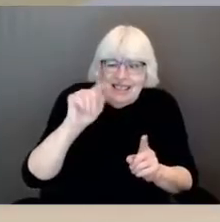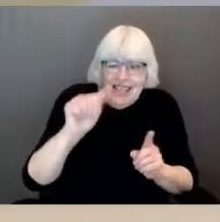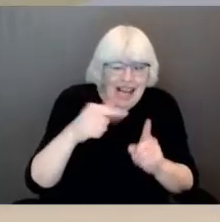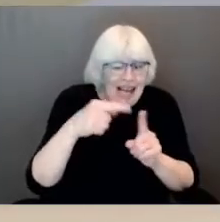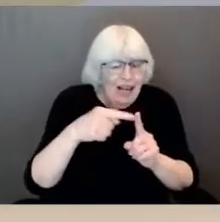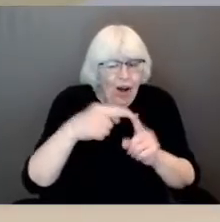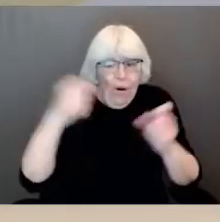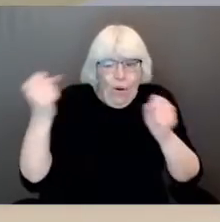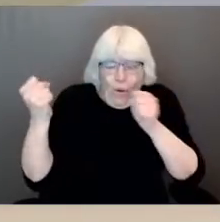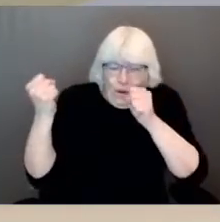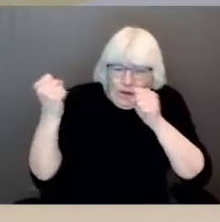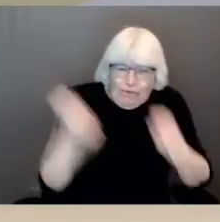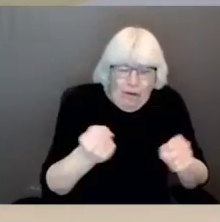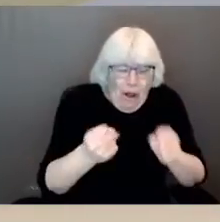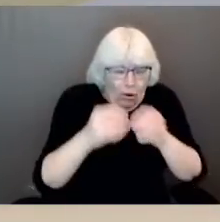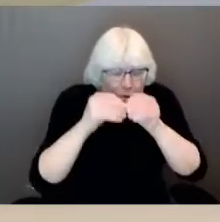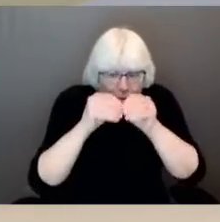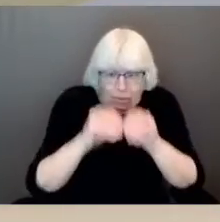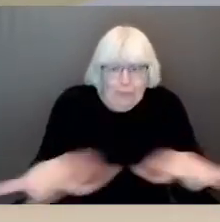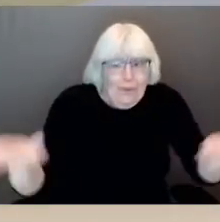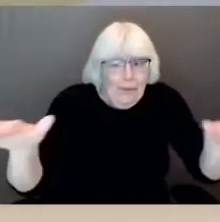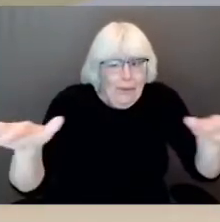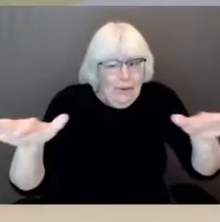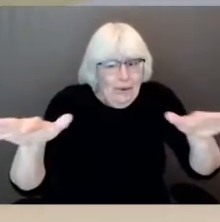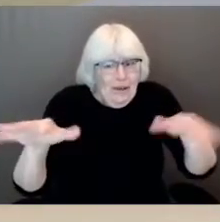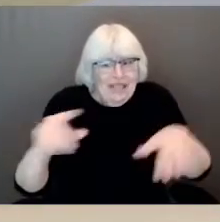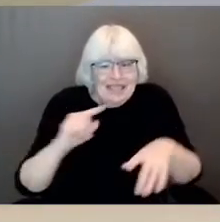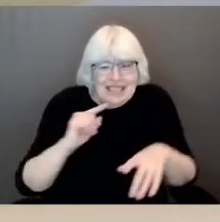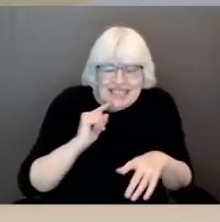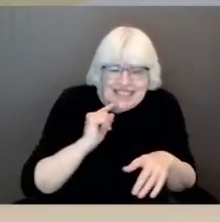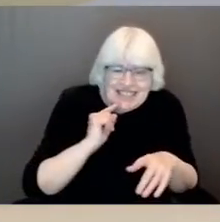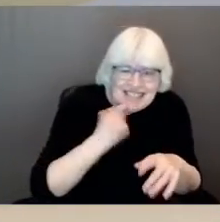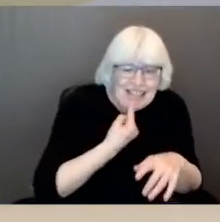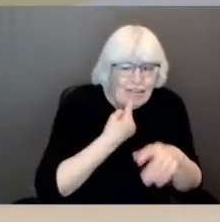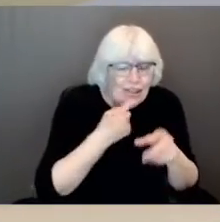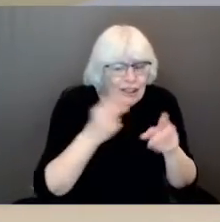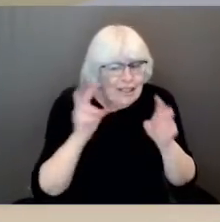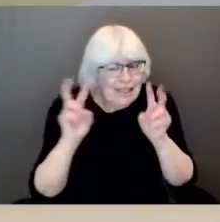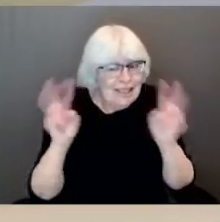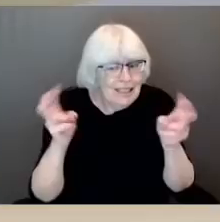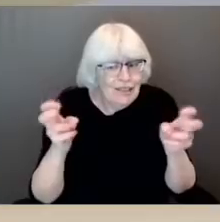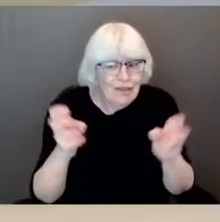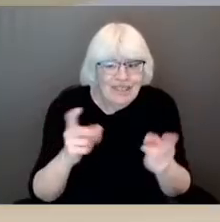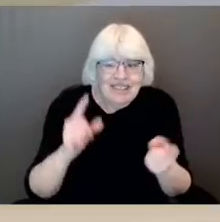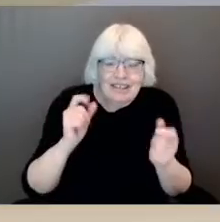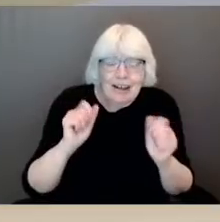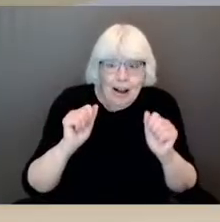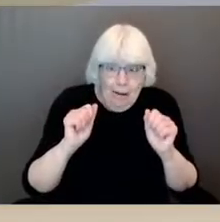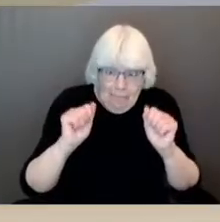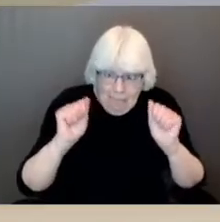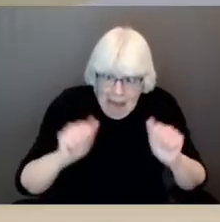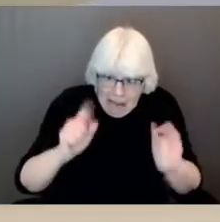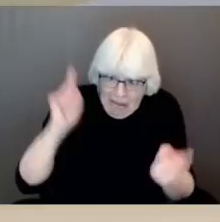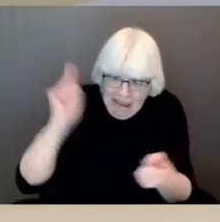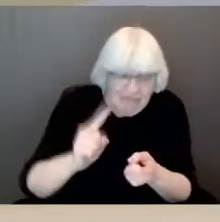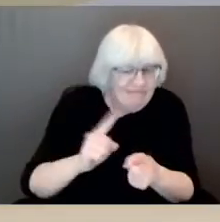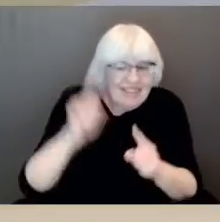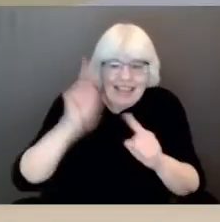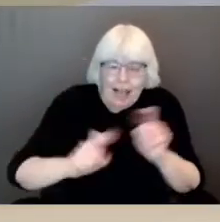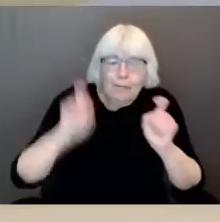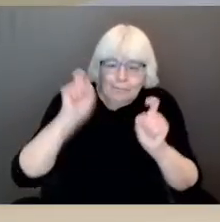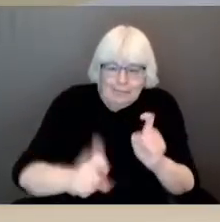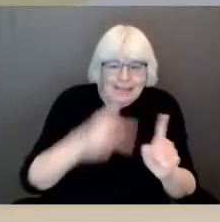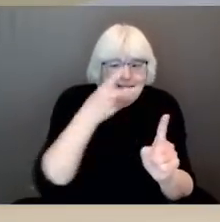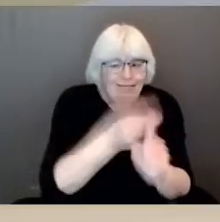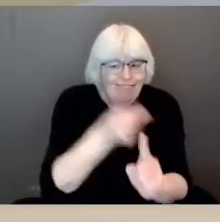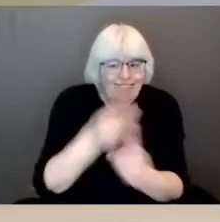with increased severity and may reduce the effectiveness of the vaccine. In Atlantic Canada, cases continue to rise